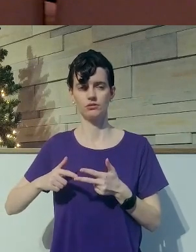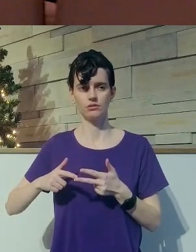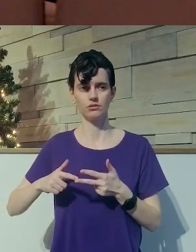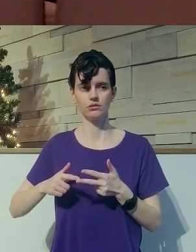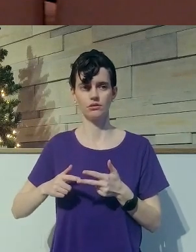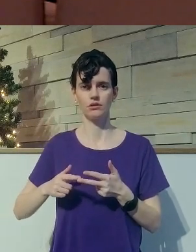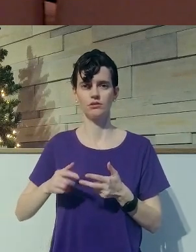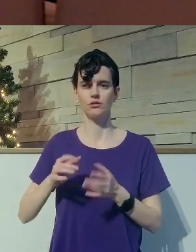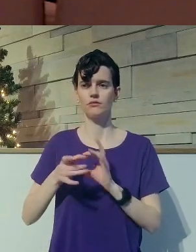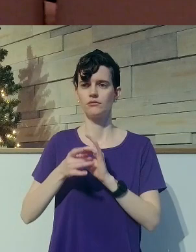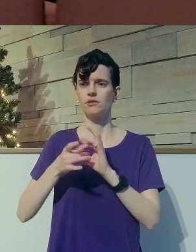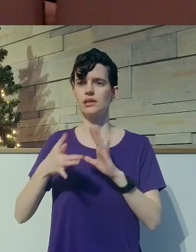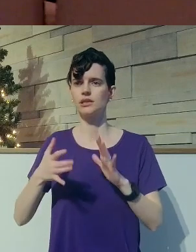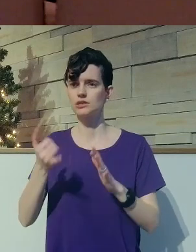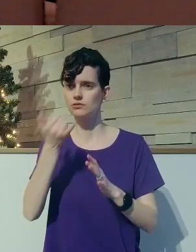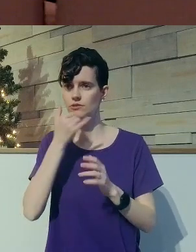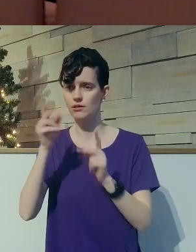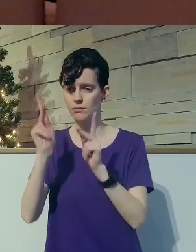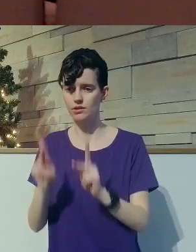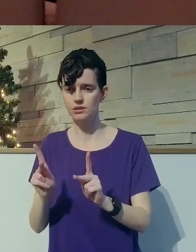and absorb the debt. Wow.